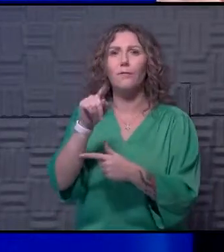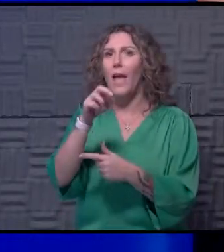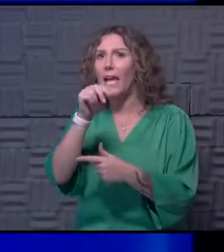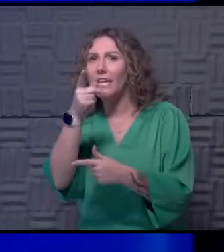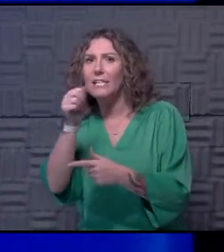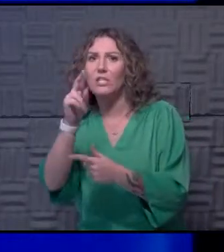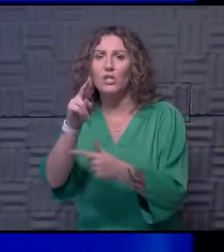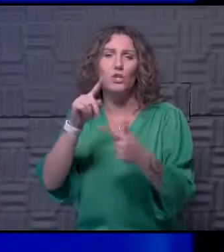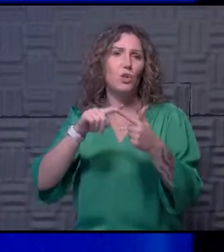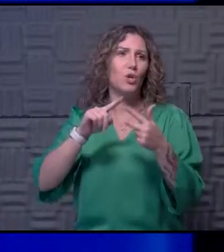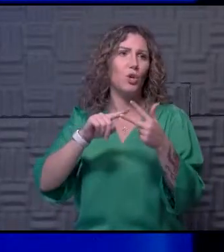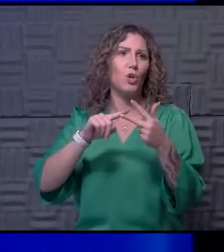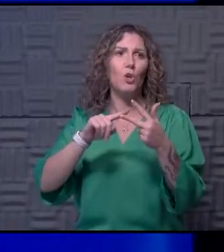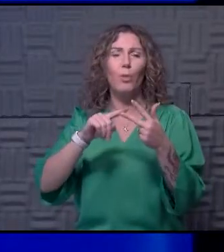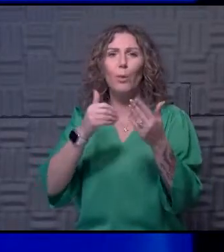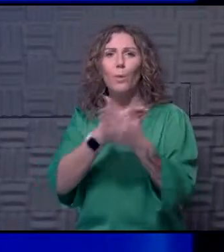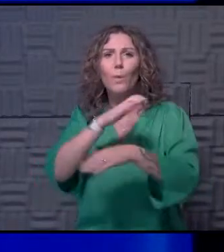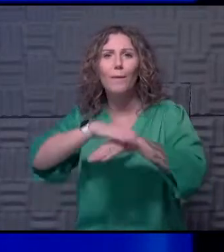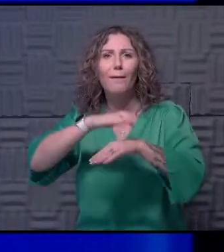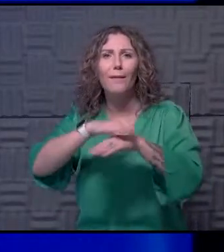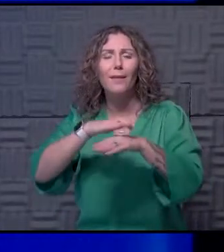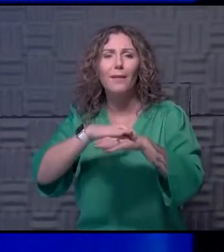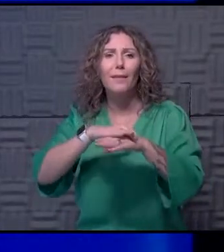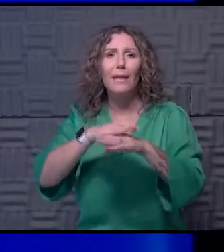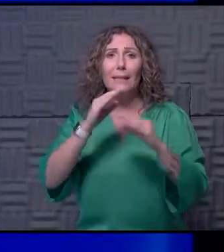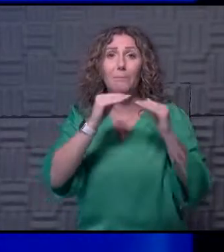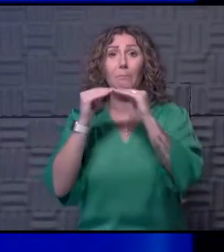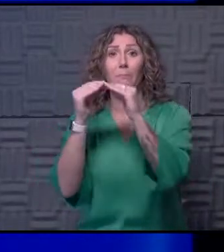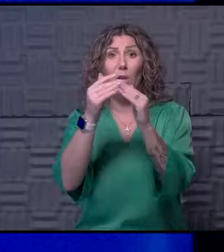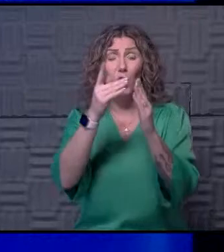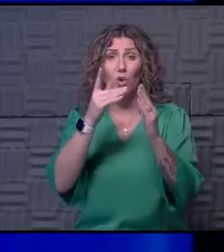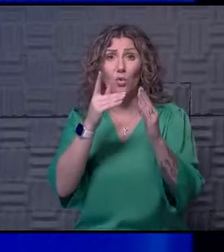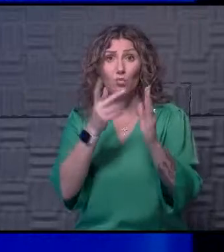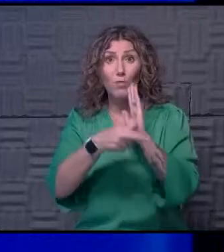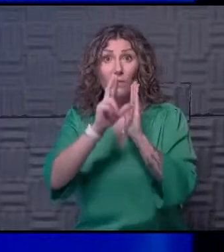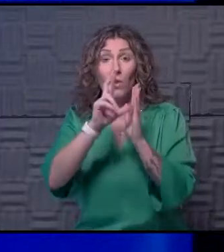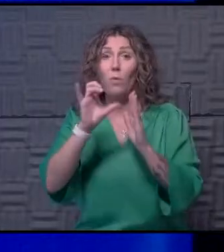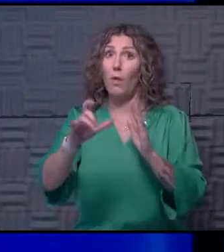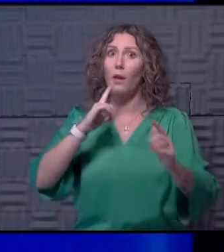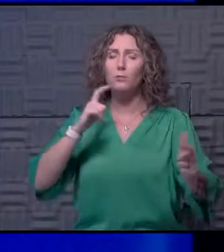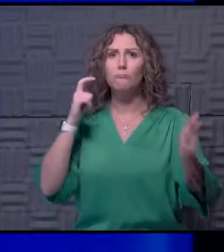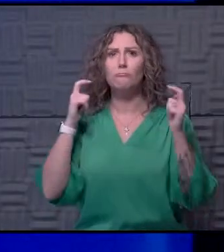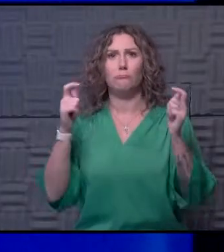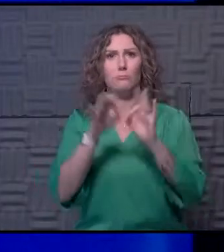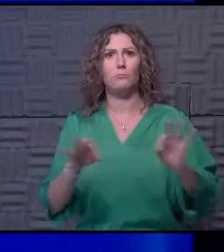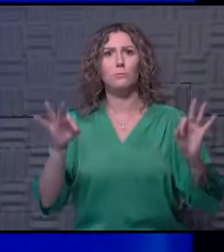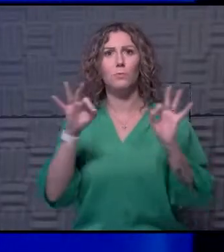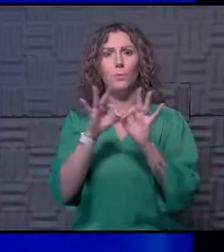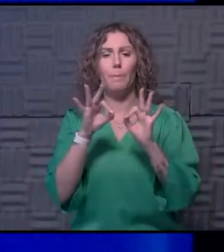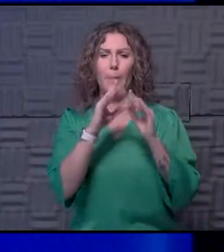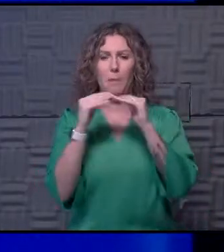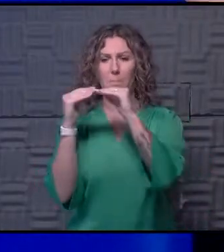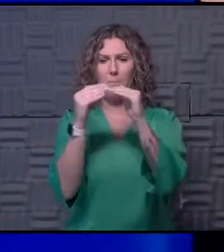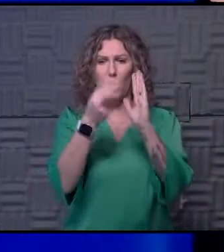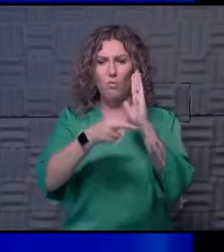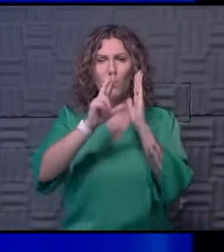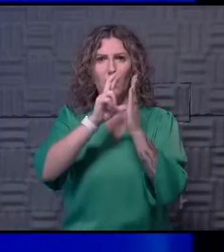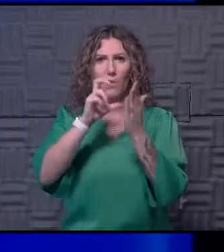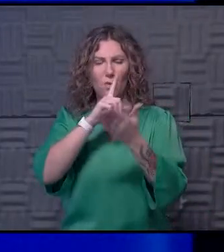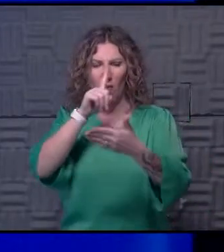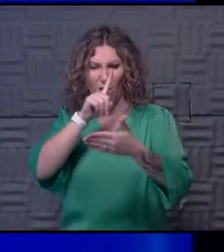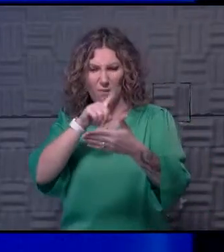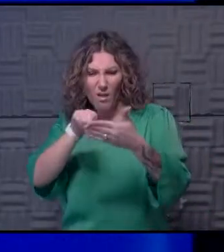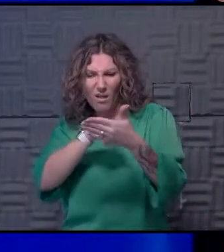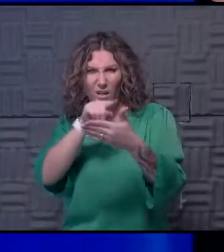article in which it's a peer-reviewed publication now, which for us, that's a really big deal. So it's peer-reviewed, meaning others have put their eyes on it, critiqued it,